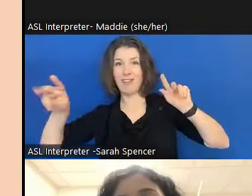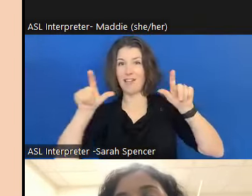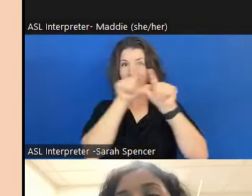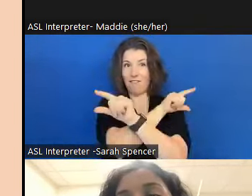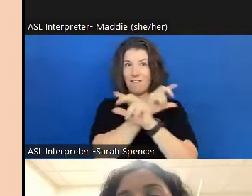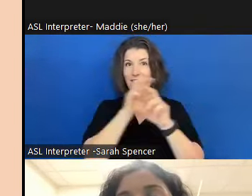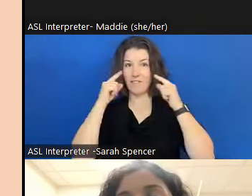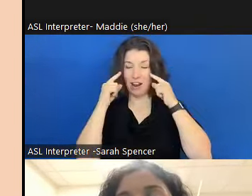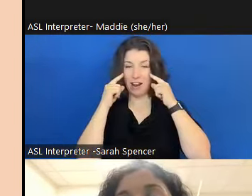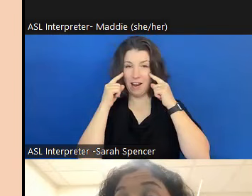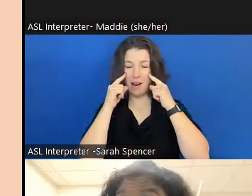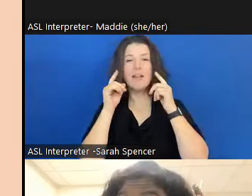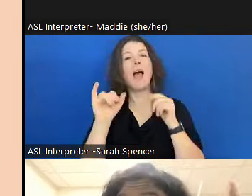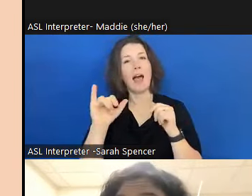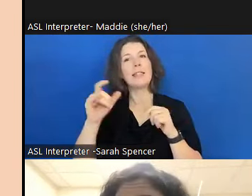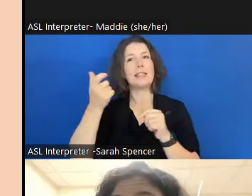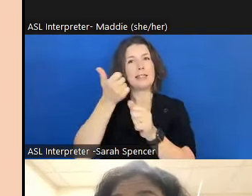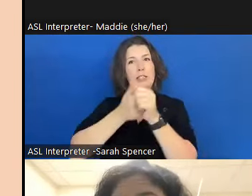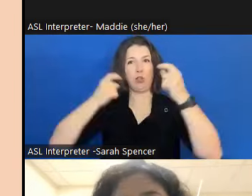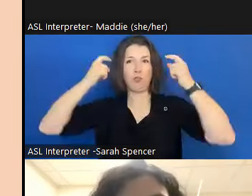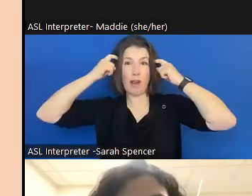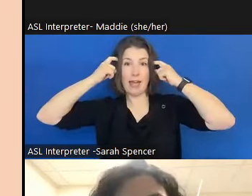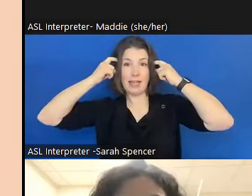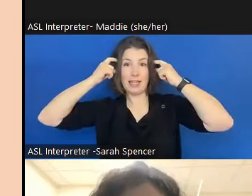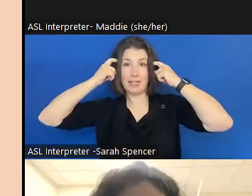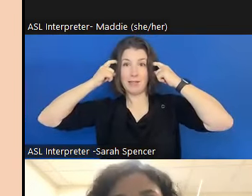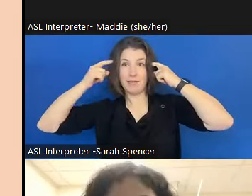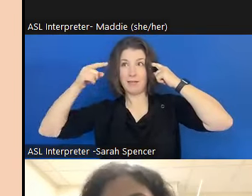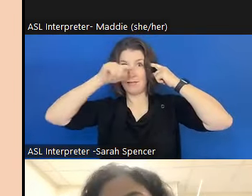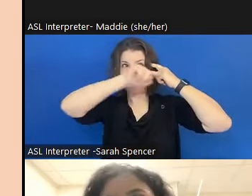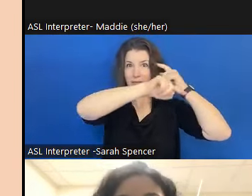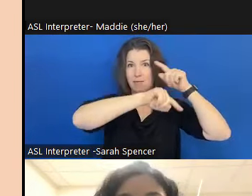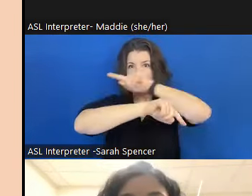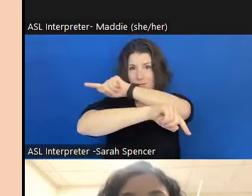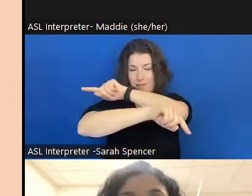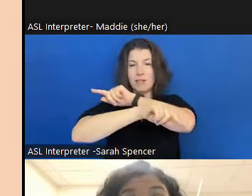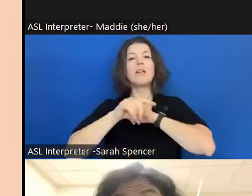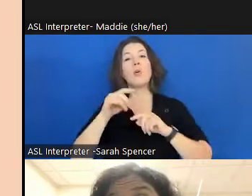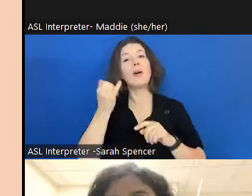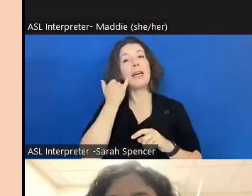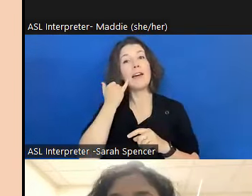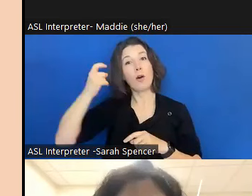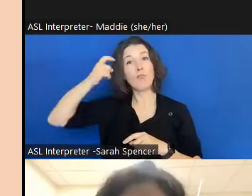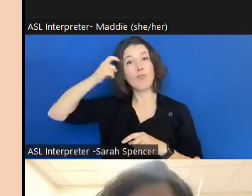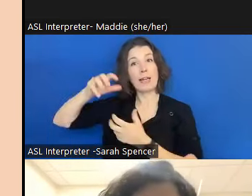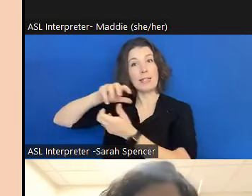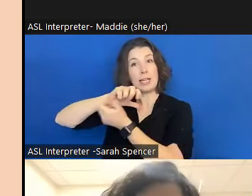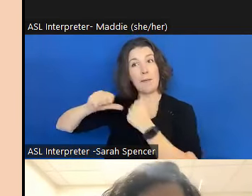separately. So damage to the right or left brain can cause subsequent visual field